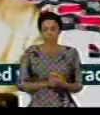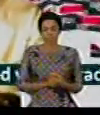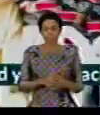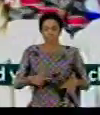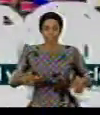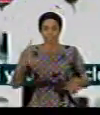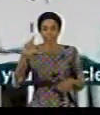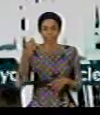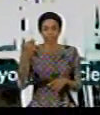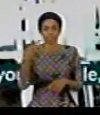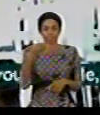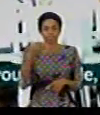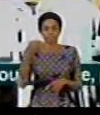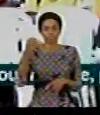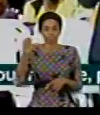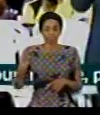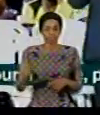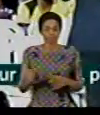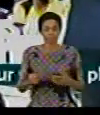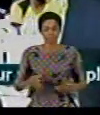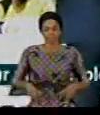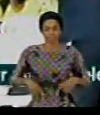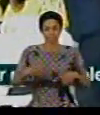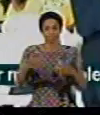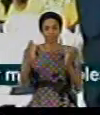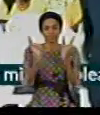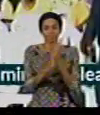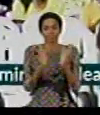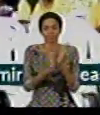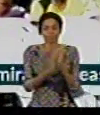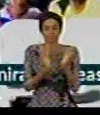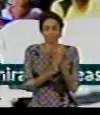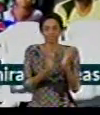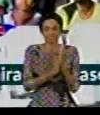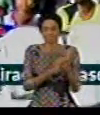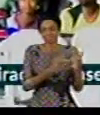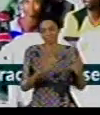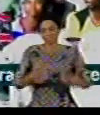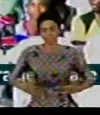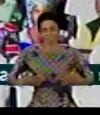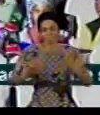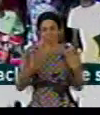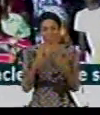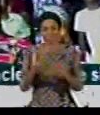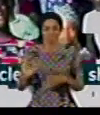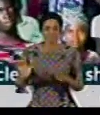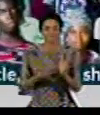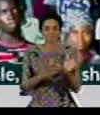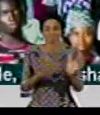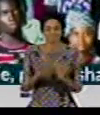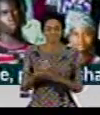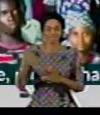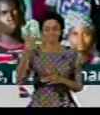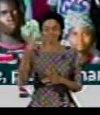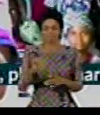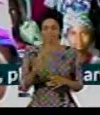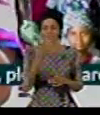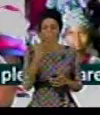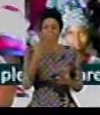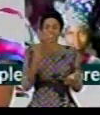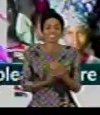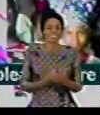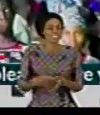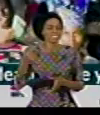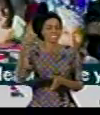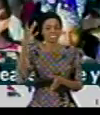Praise the Lord! Praise the living Jesus! The Lord is good. I said the Lord